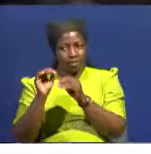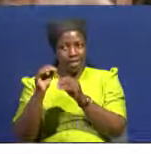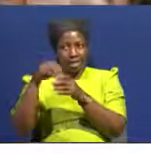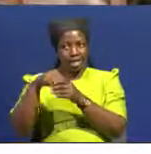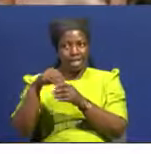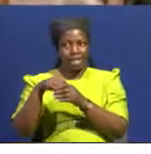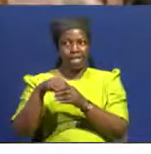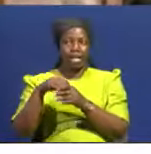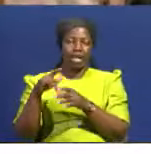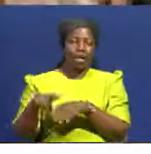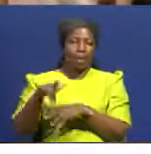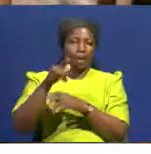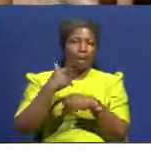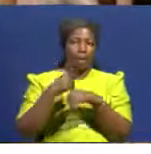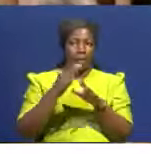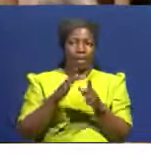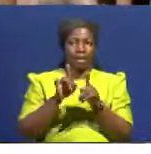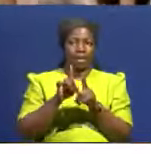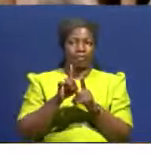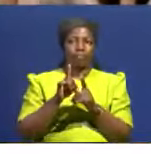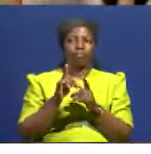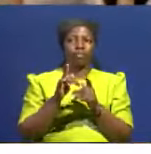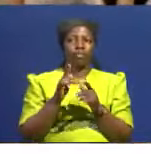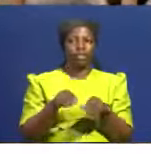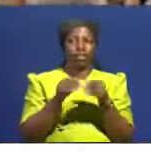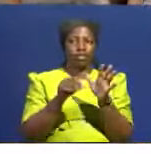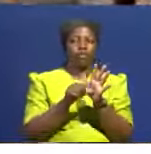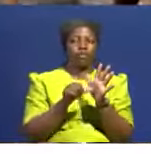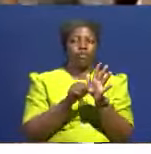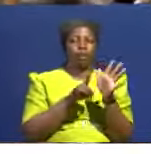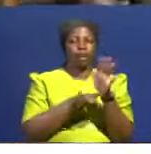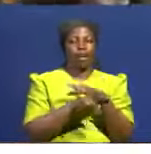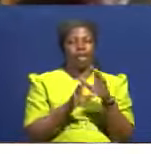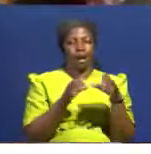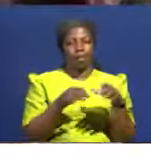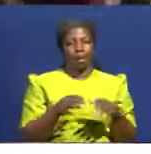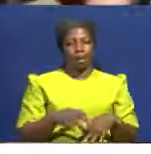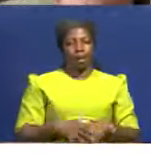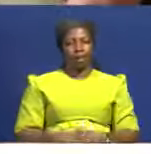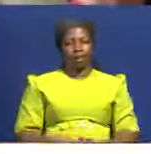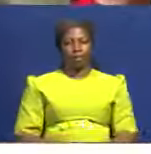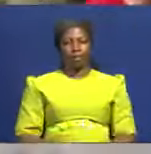deepening a crisis at the company. Winslow Spamba for Lunchtime News.